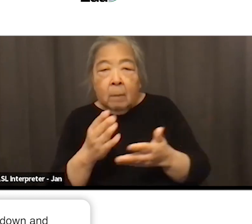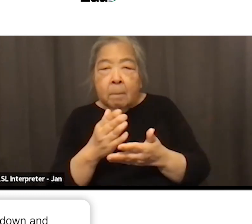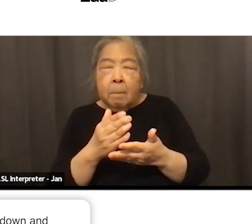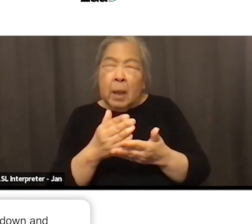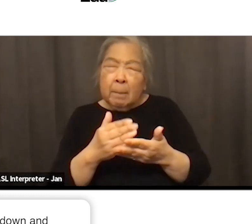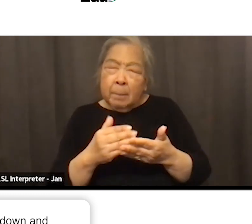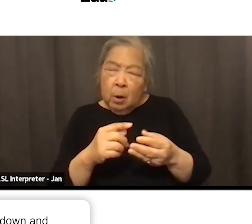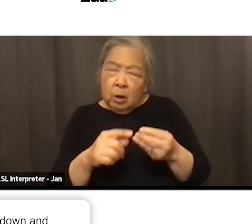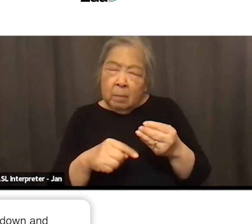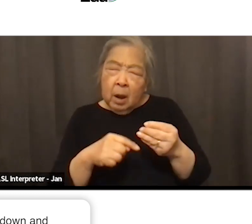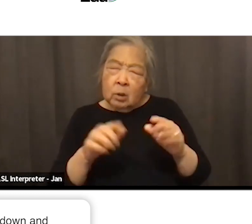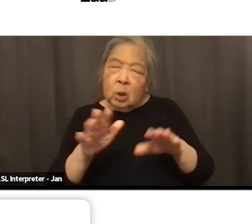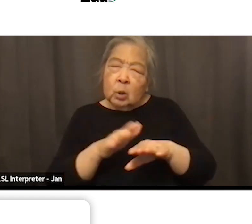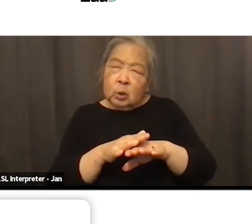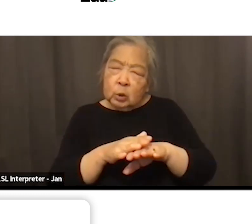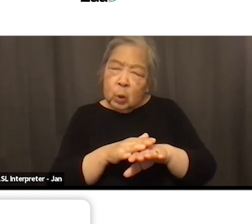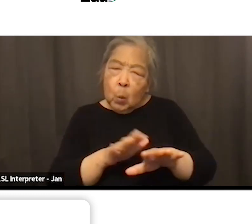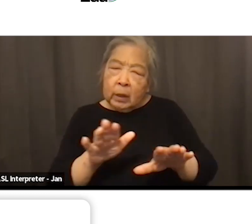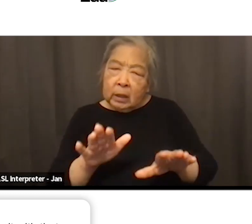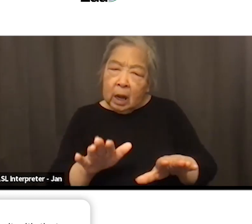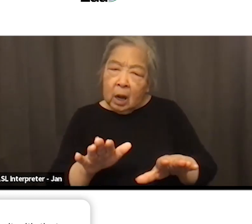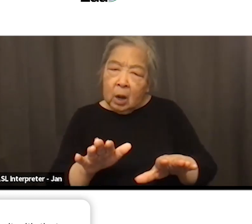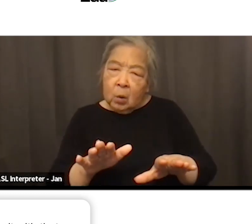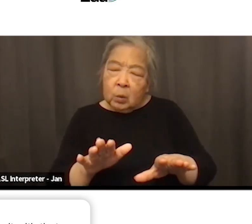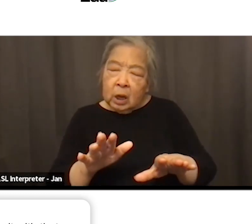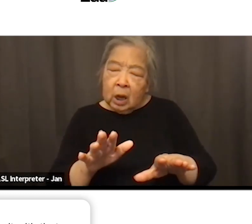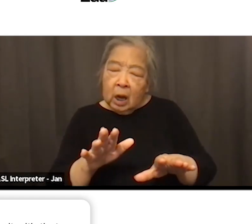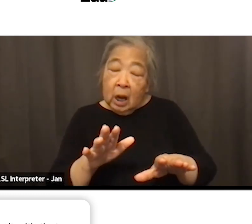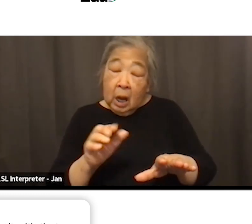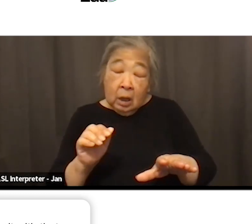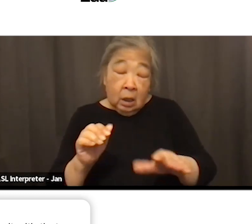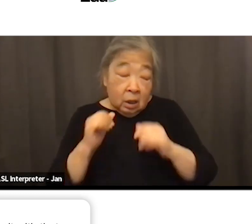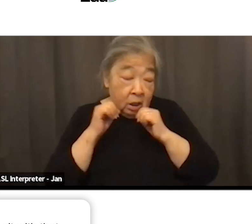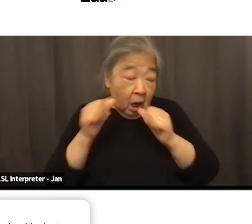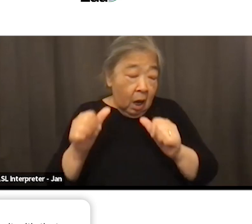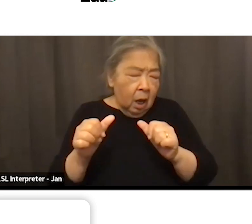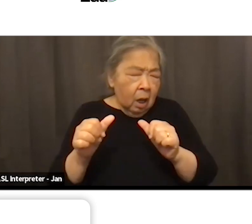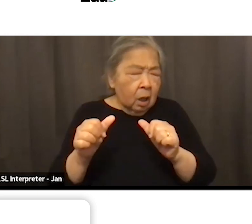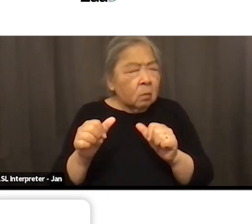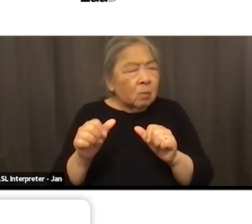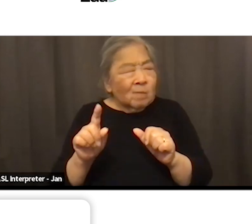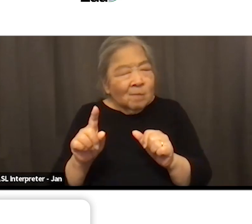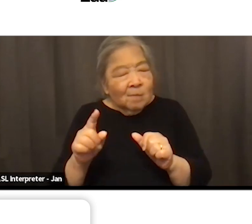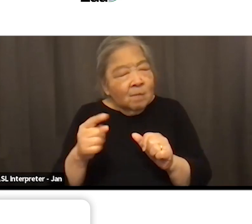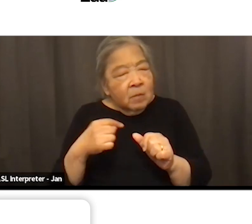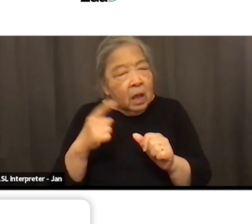down and denial, whew, I'm gonna have to sit with that.